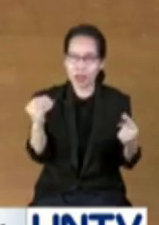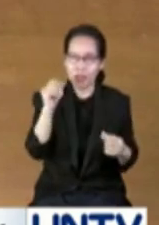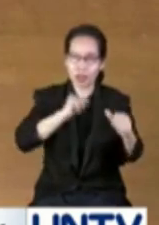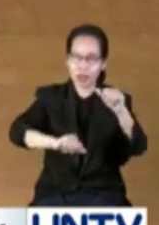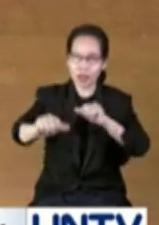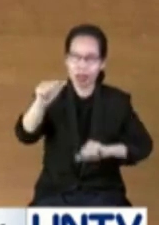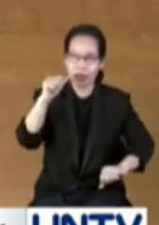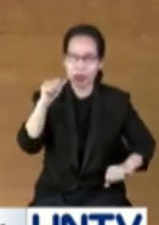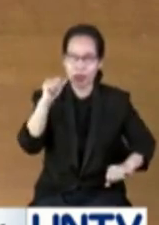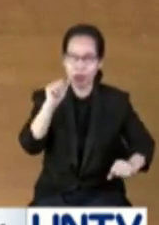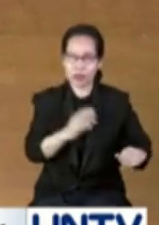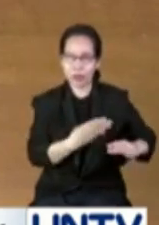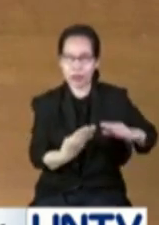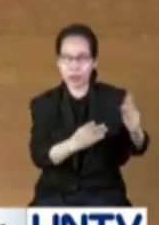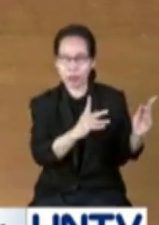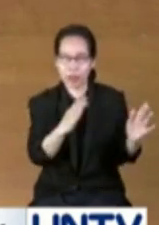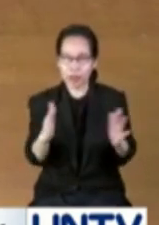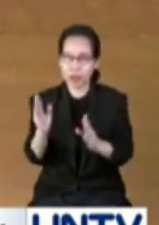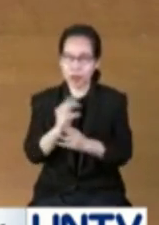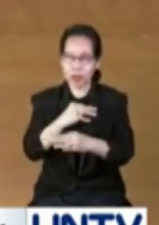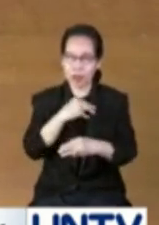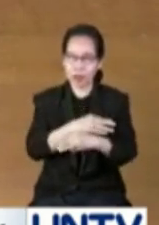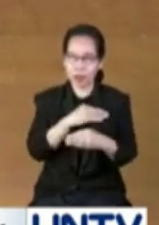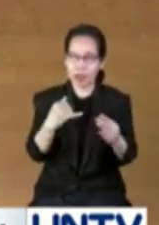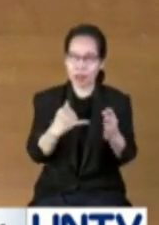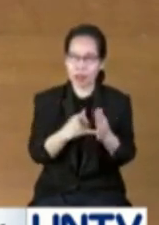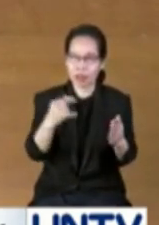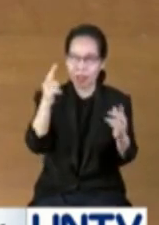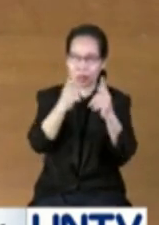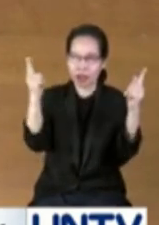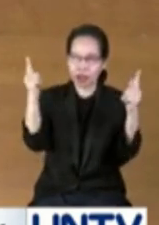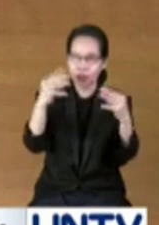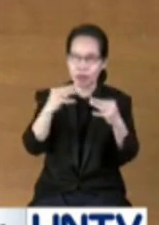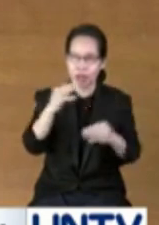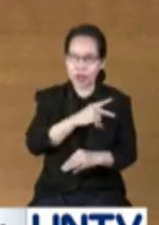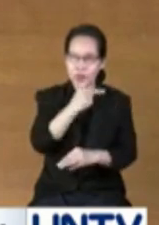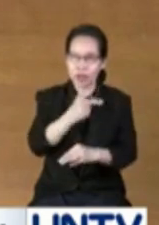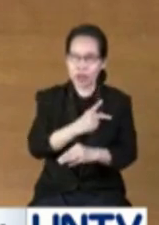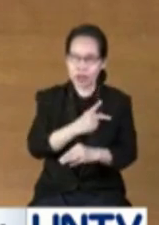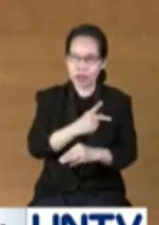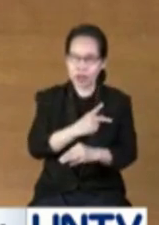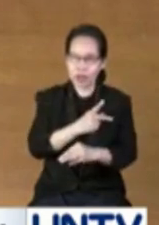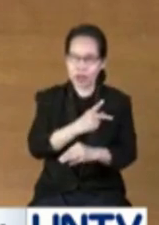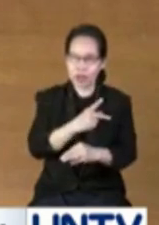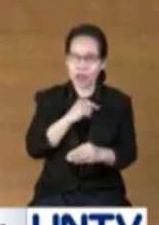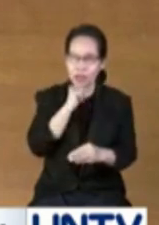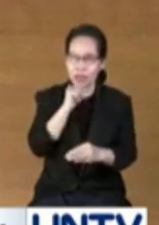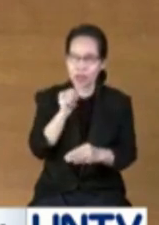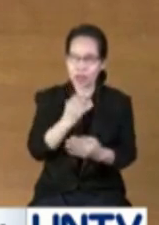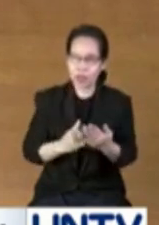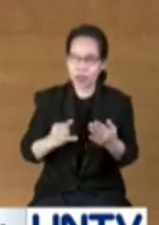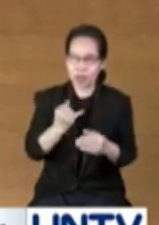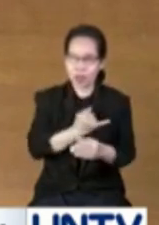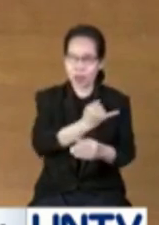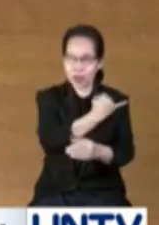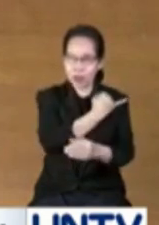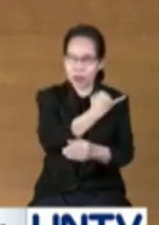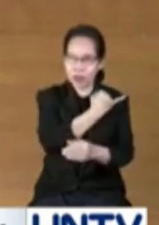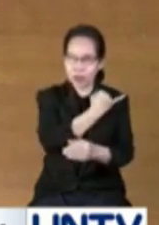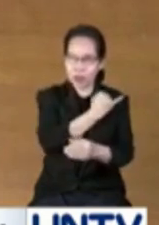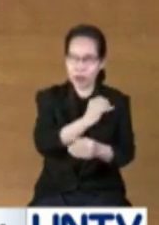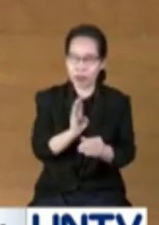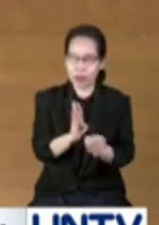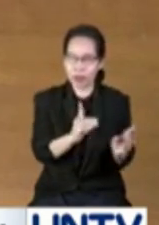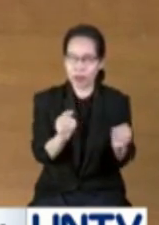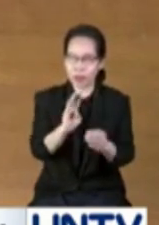and decision-making. It is the greatest, most powerful tool, not just to improve the ease of doing business, but also